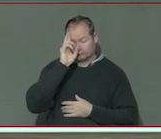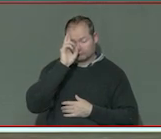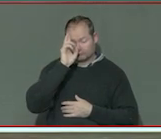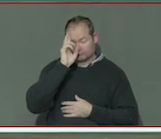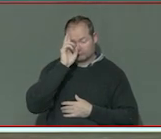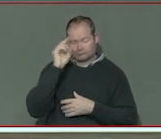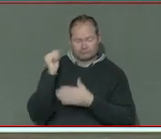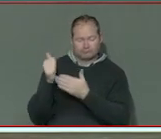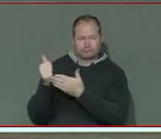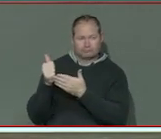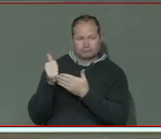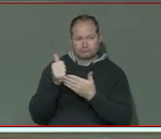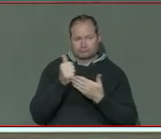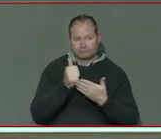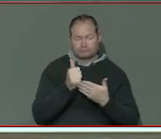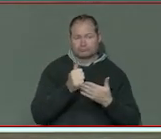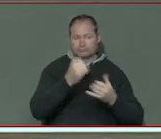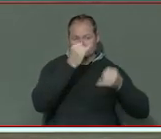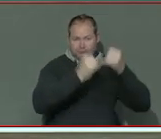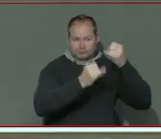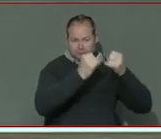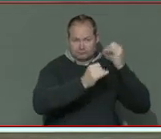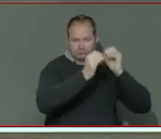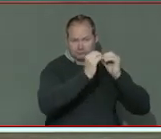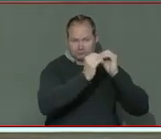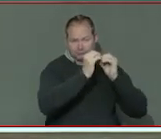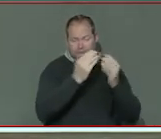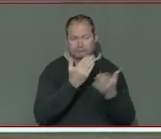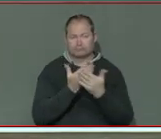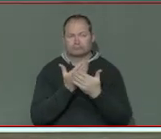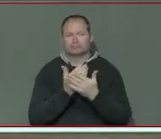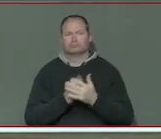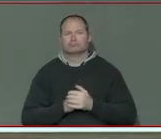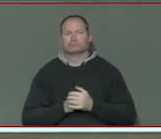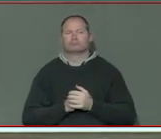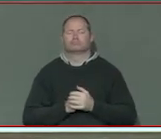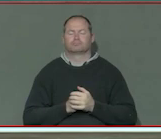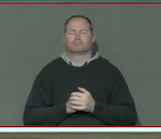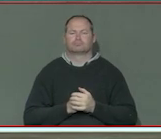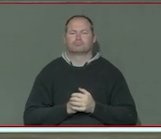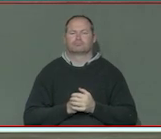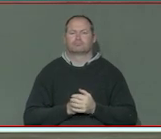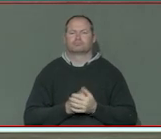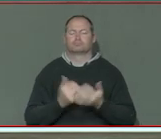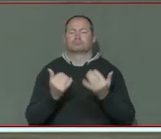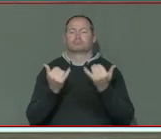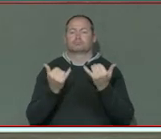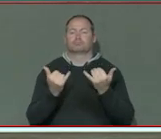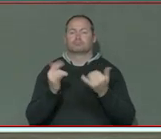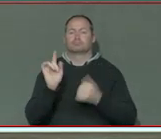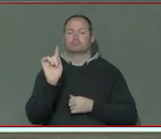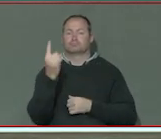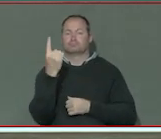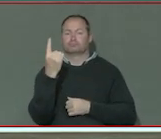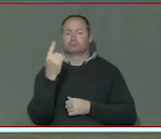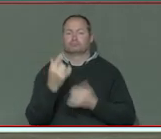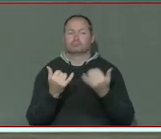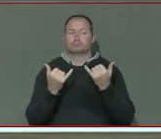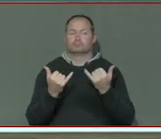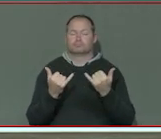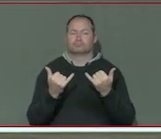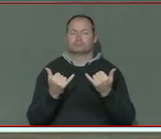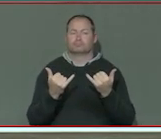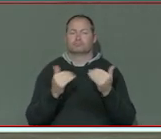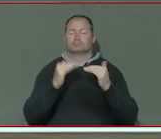to correct these errors. Now the first one, they say, the balance of Zimba Stores account in the